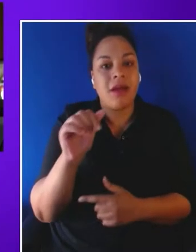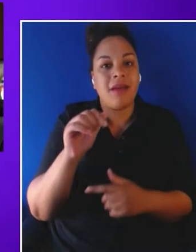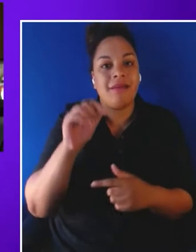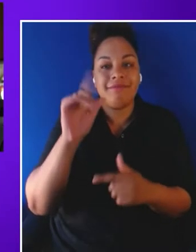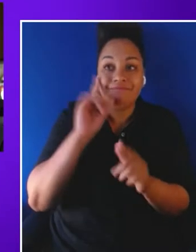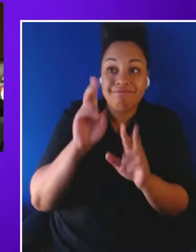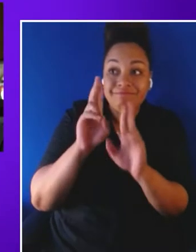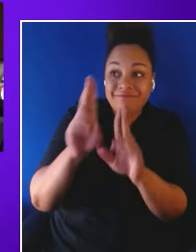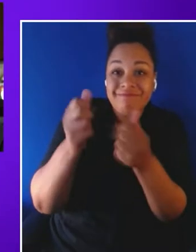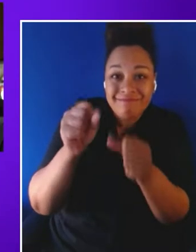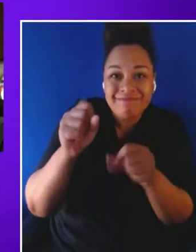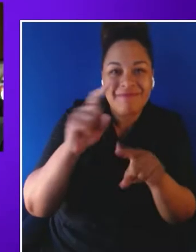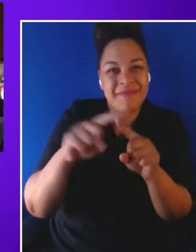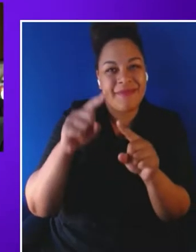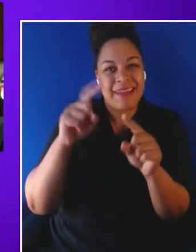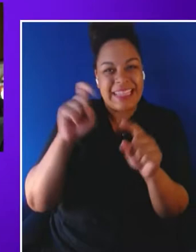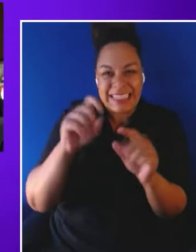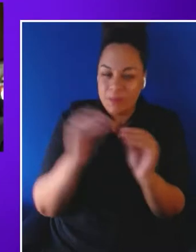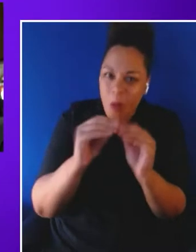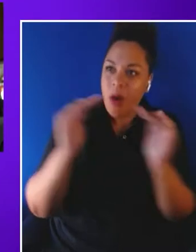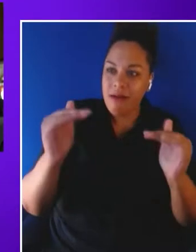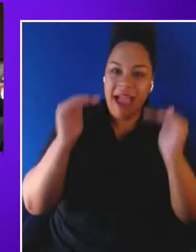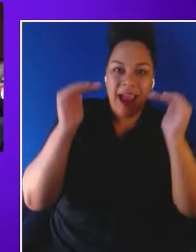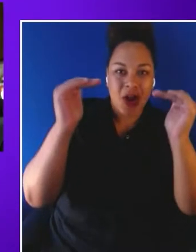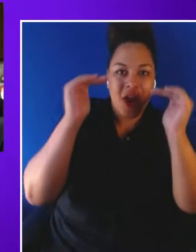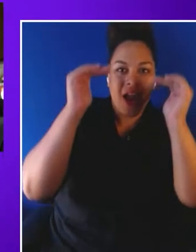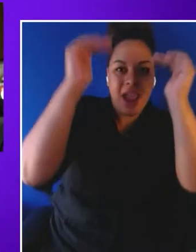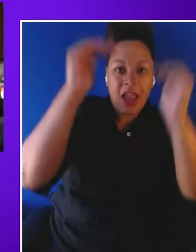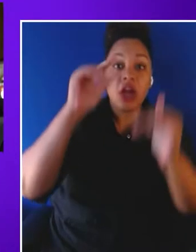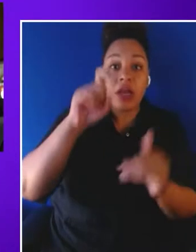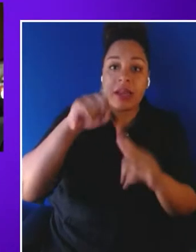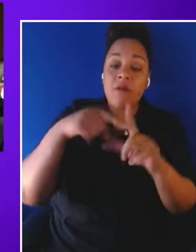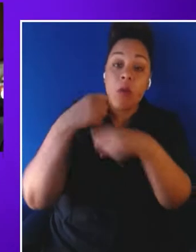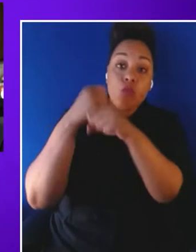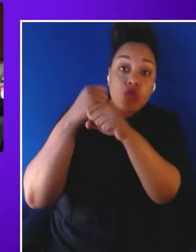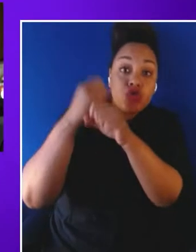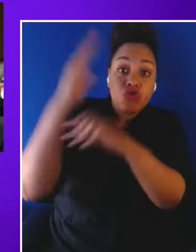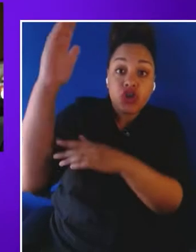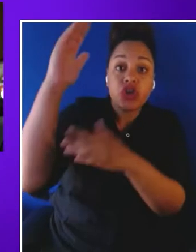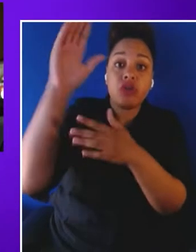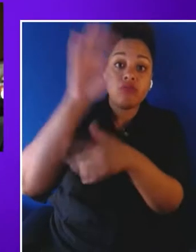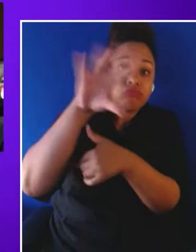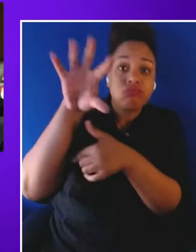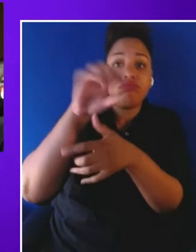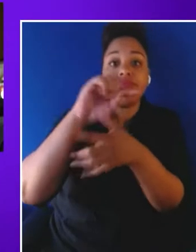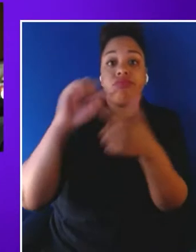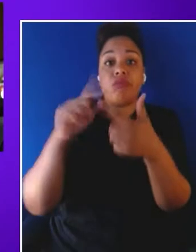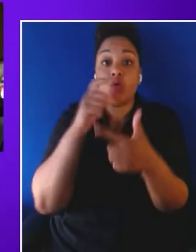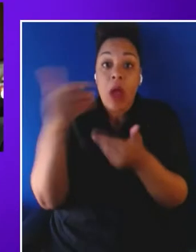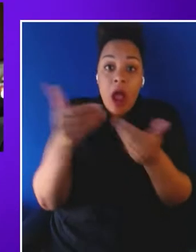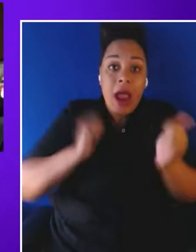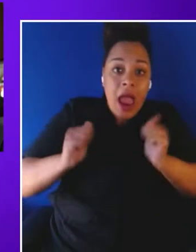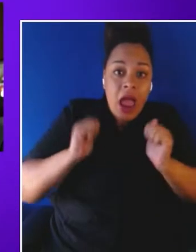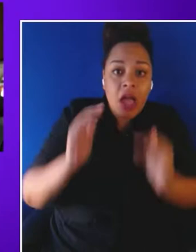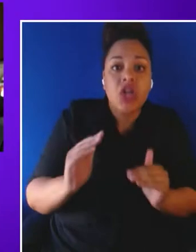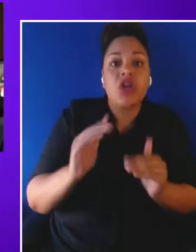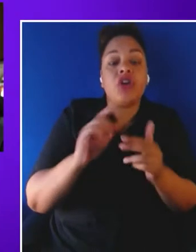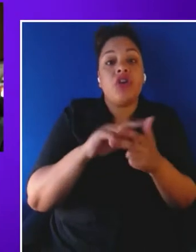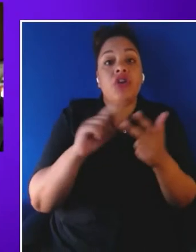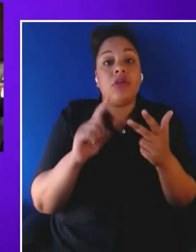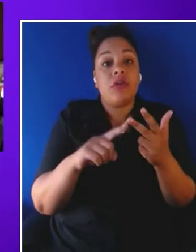it has to continue higher and higher and higher from the producer level all the way down to hiring of actors. And in the case of VR, for